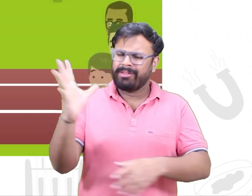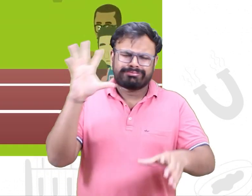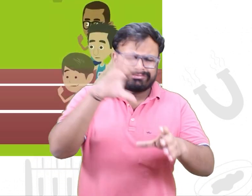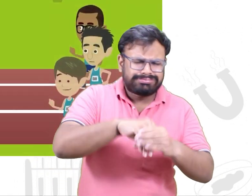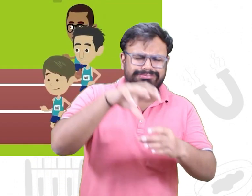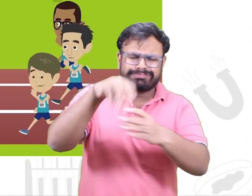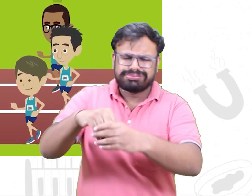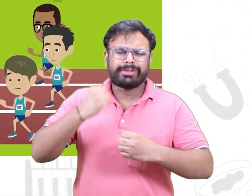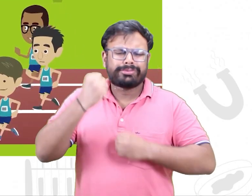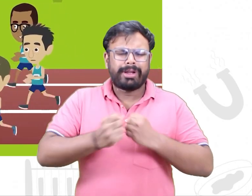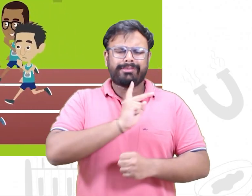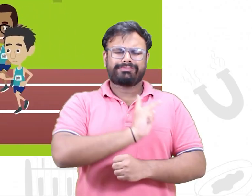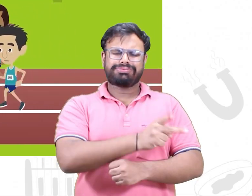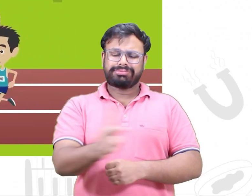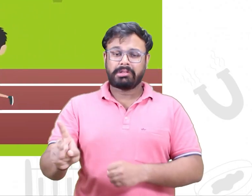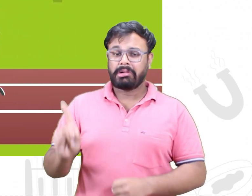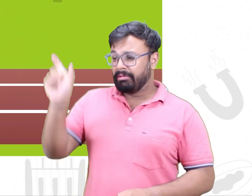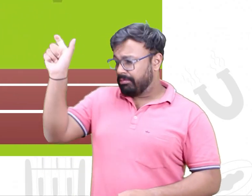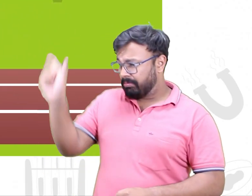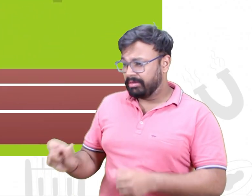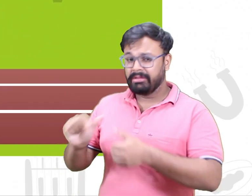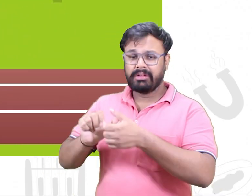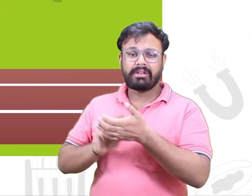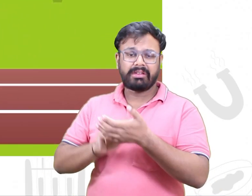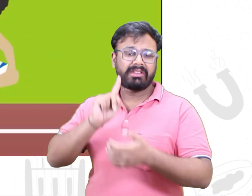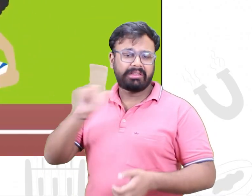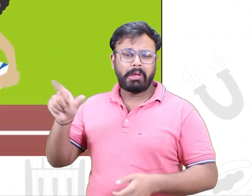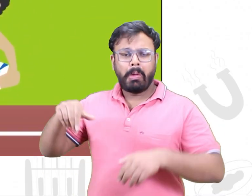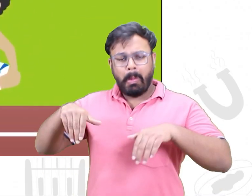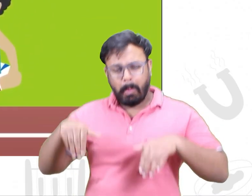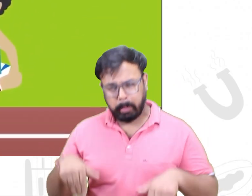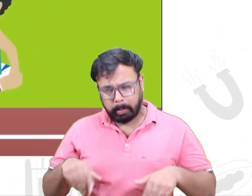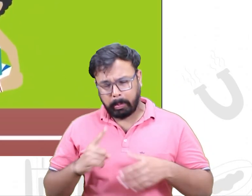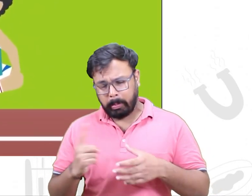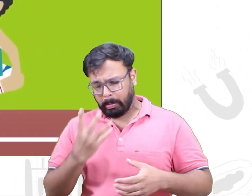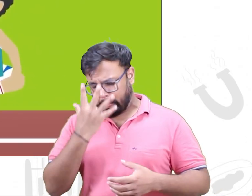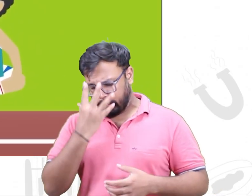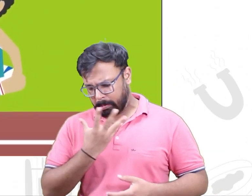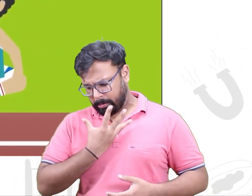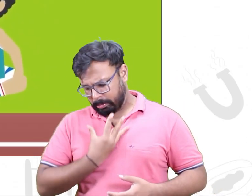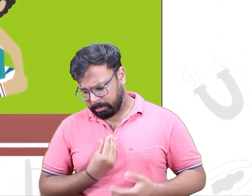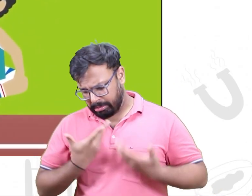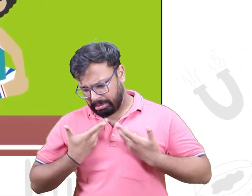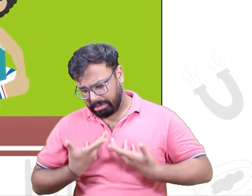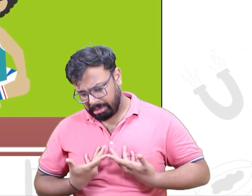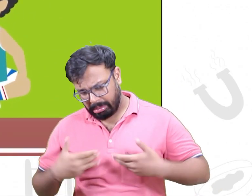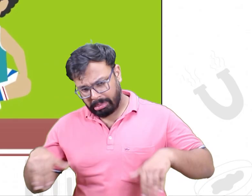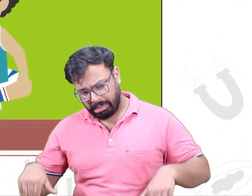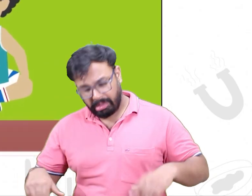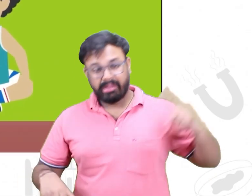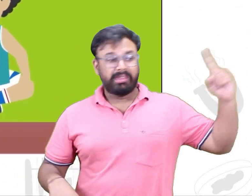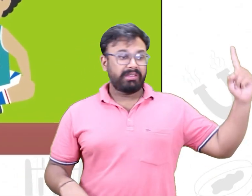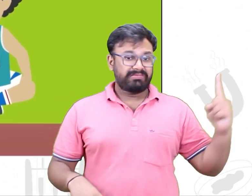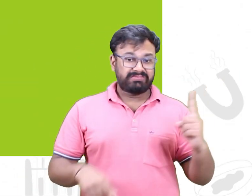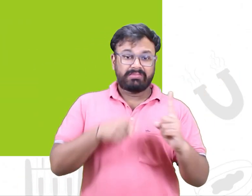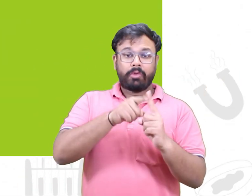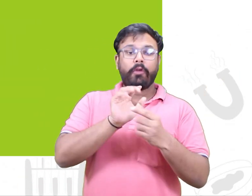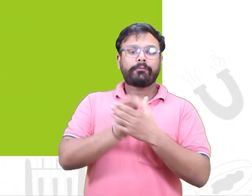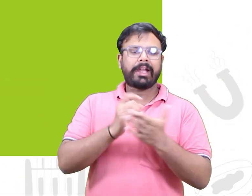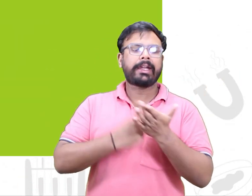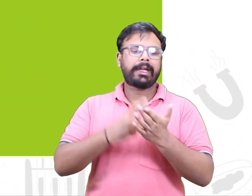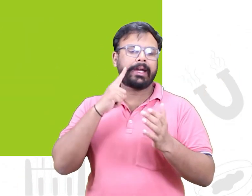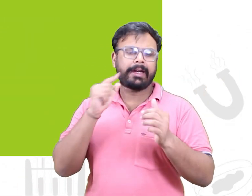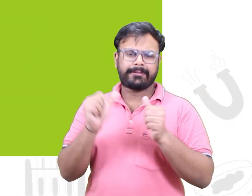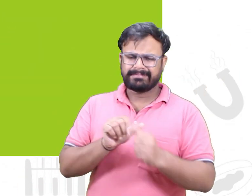Today is the school's sports day. All students have participated in different games. Anil was sitting away from everyone. He looks tired